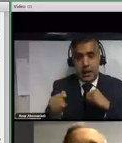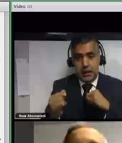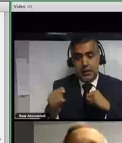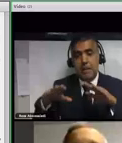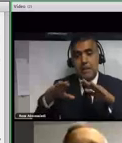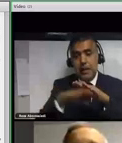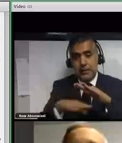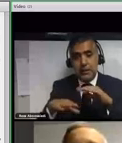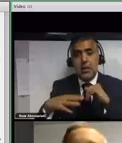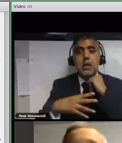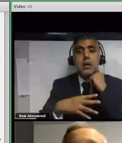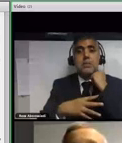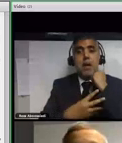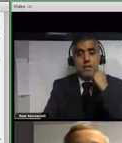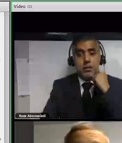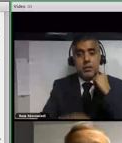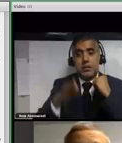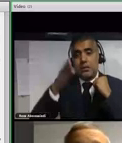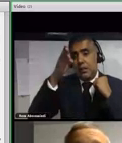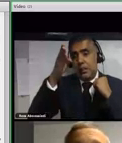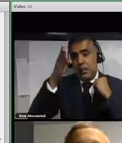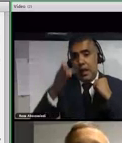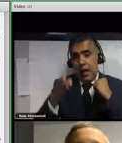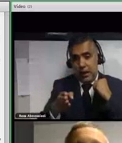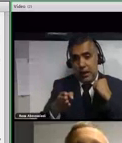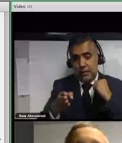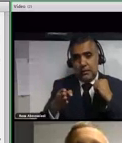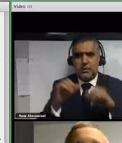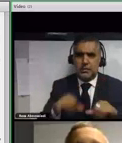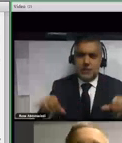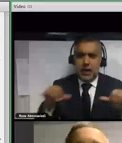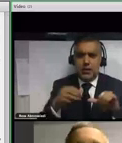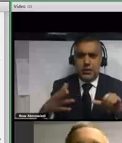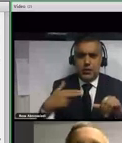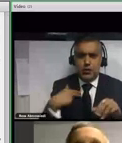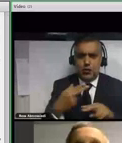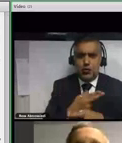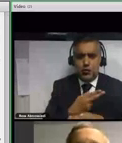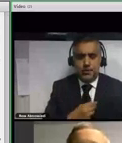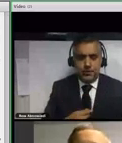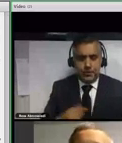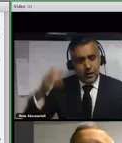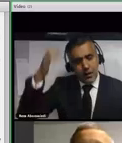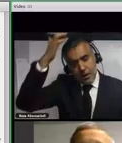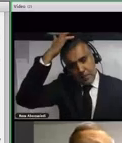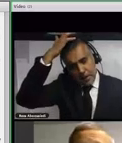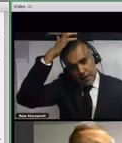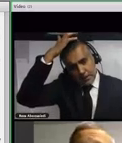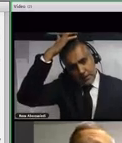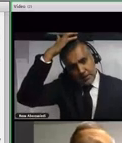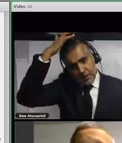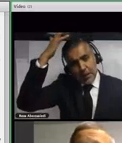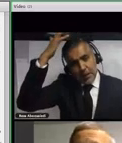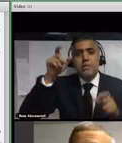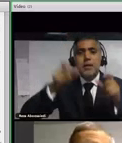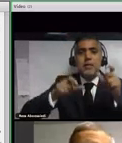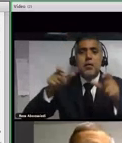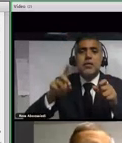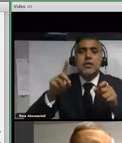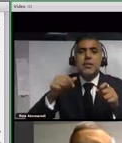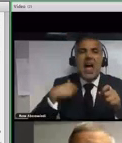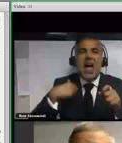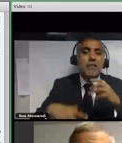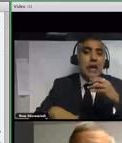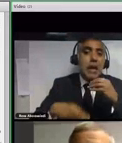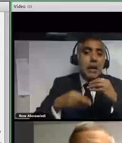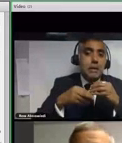line. It's a standard thing to use when looking at poverty. But people with disabilities have extra costs